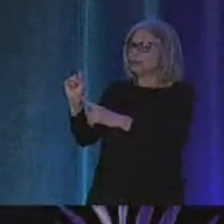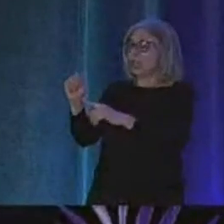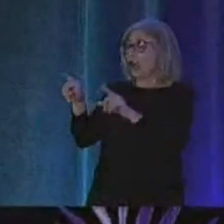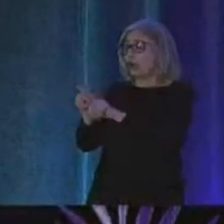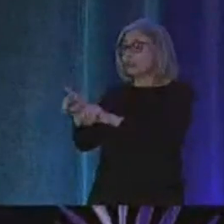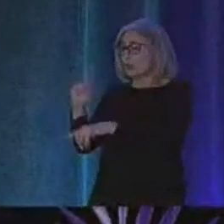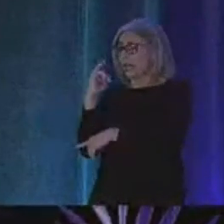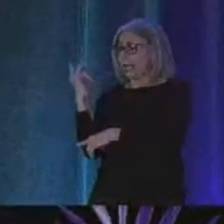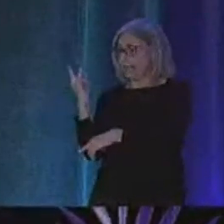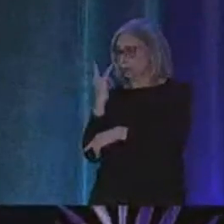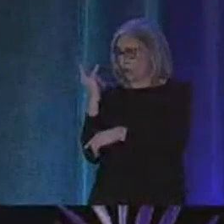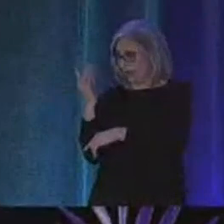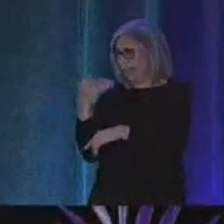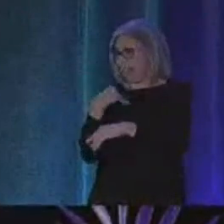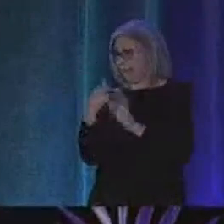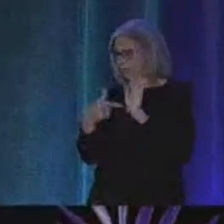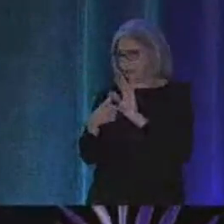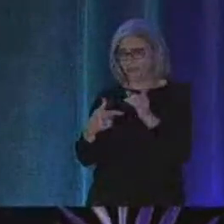Android emulator as well.